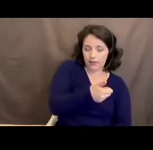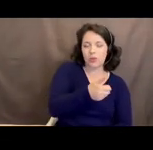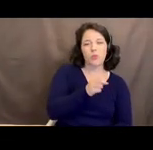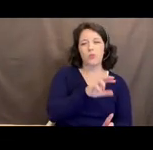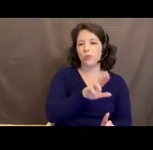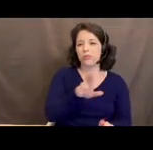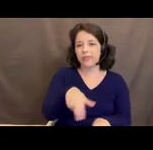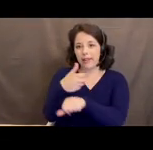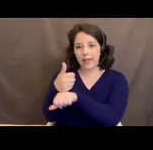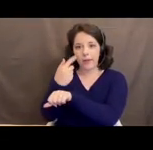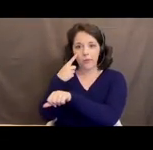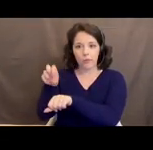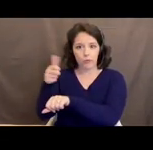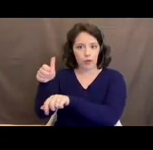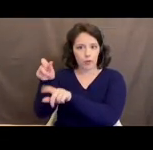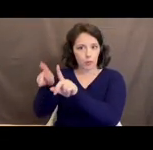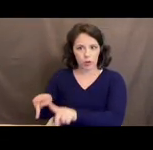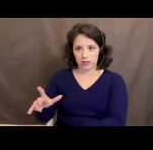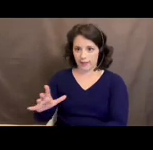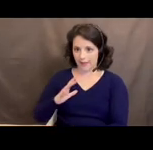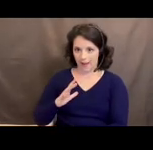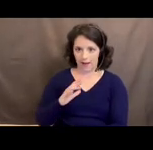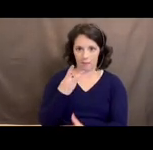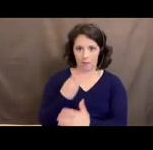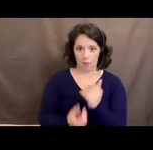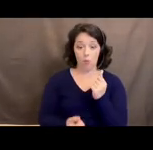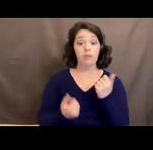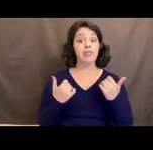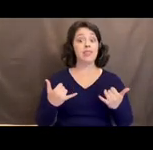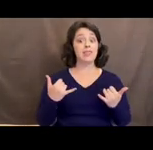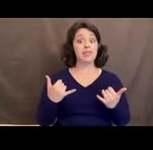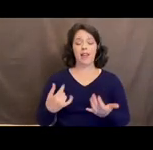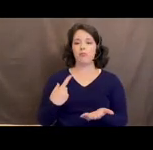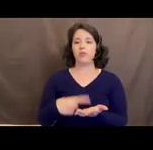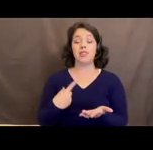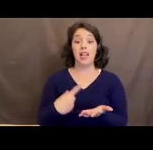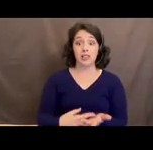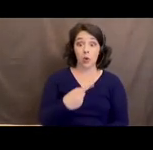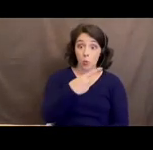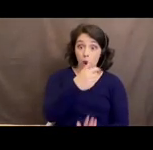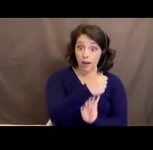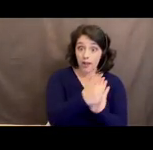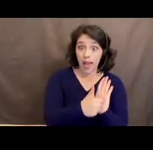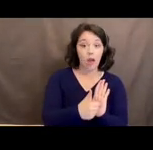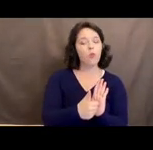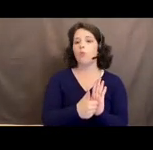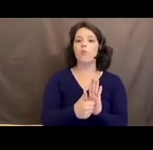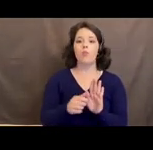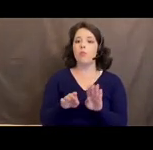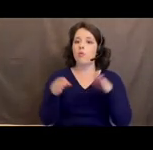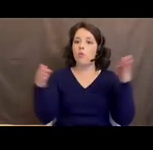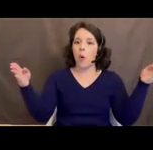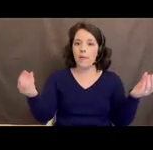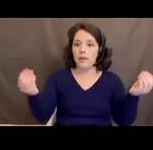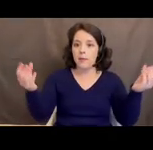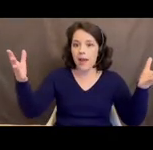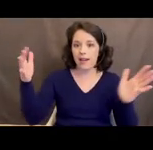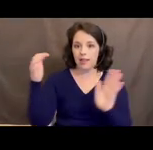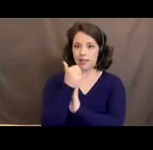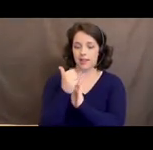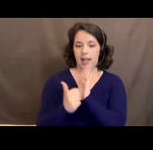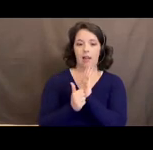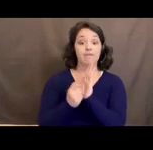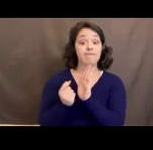someone else. Today we're going to talk about the multiple accounts, right? So this is a one-time registration to open and